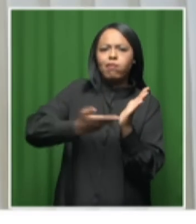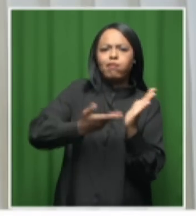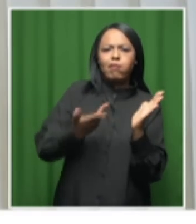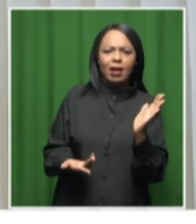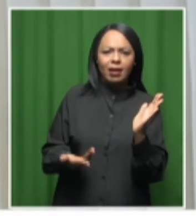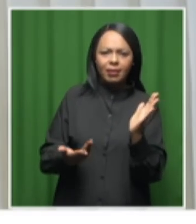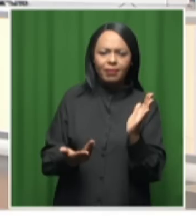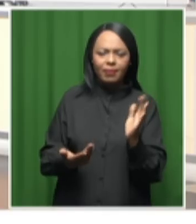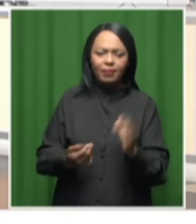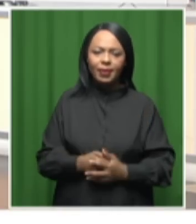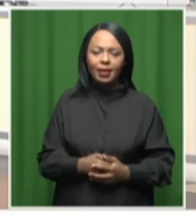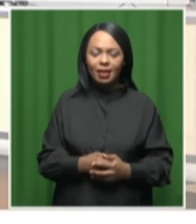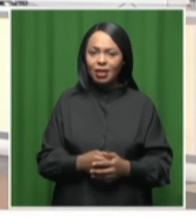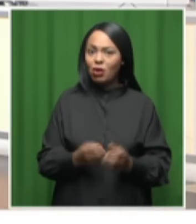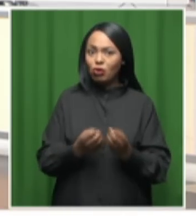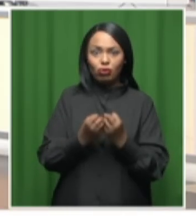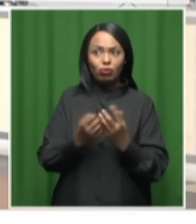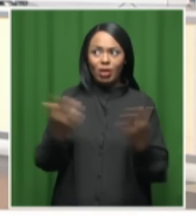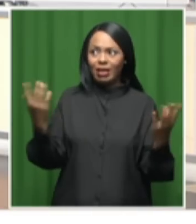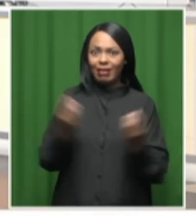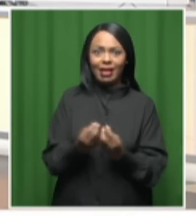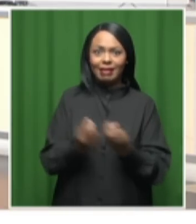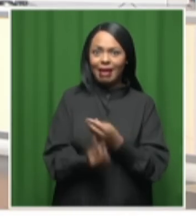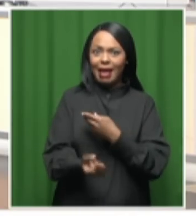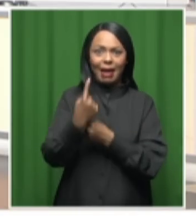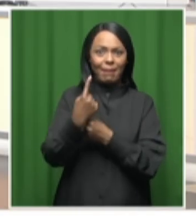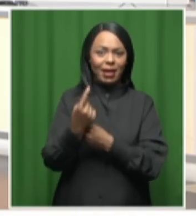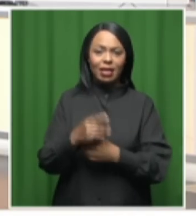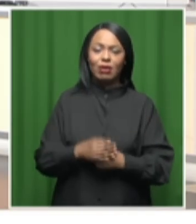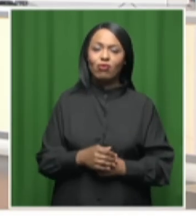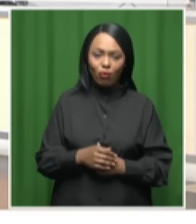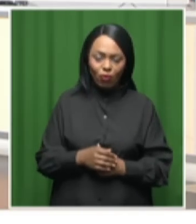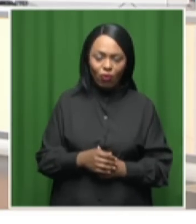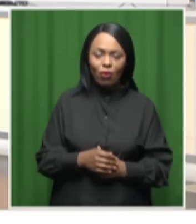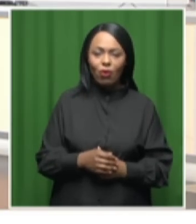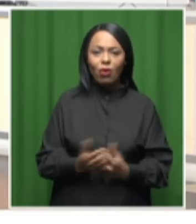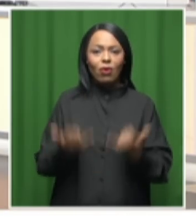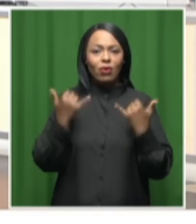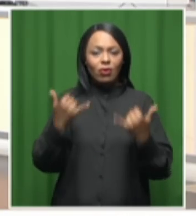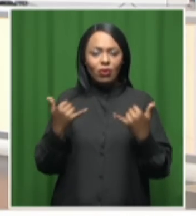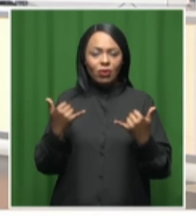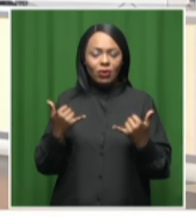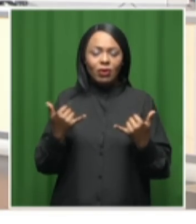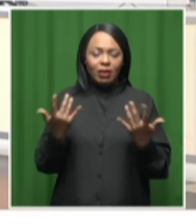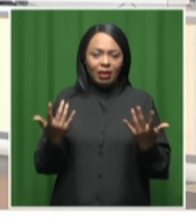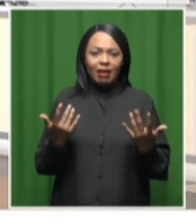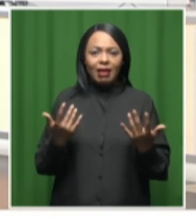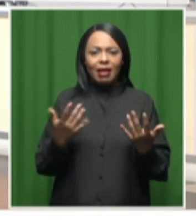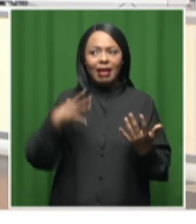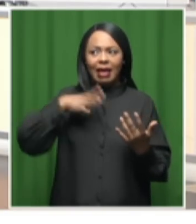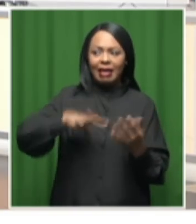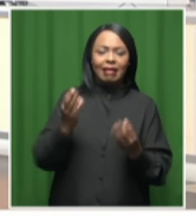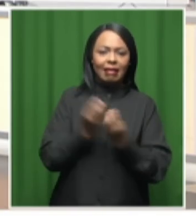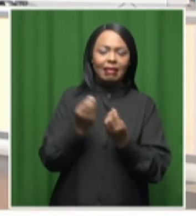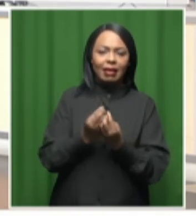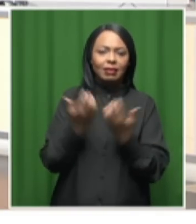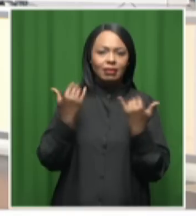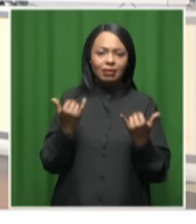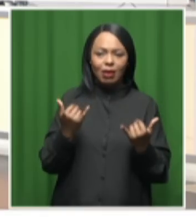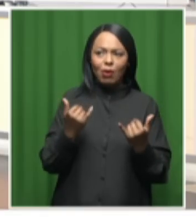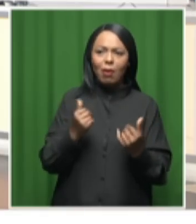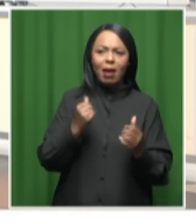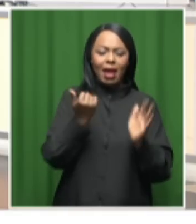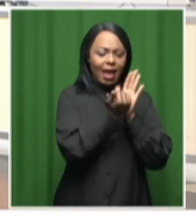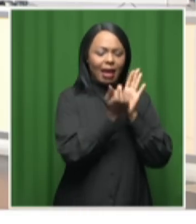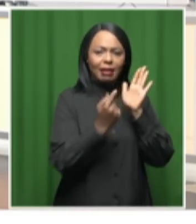So there's so much happening. There really is, because this is a sideshow to another sideshow, and there's the main act that is still